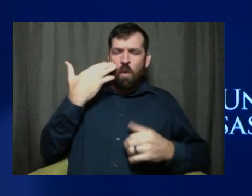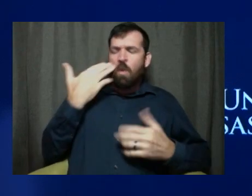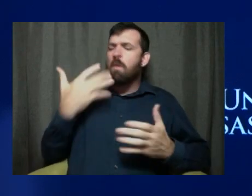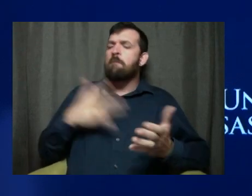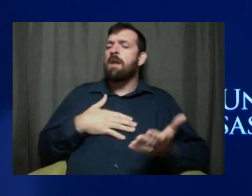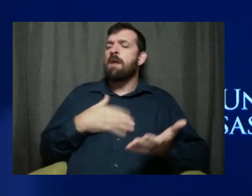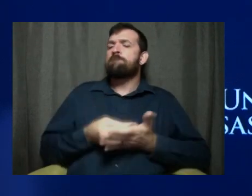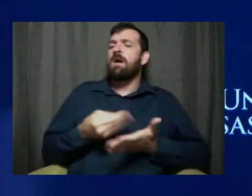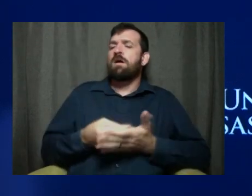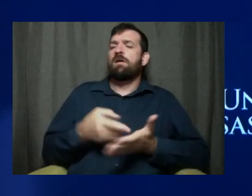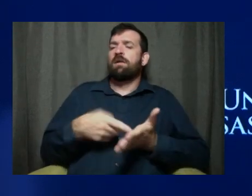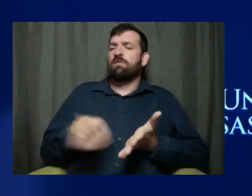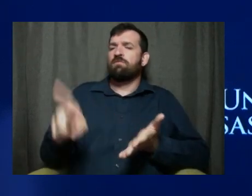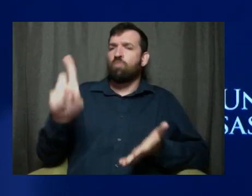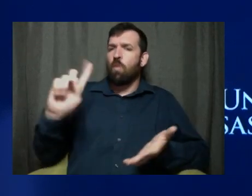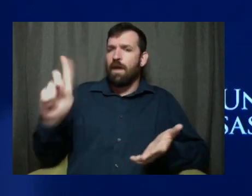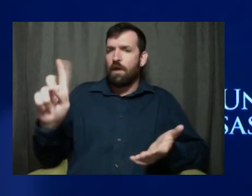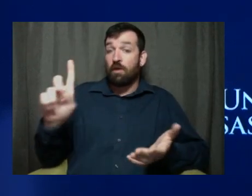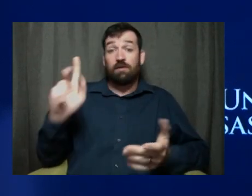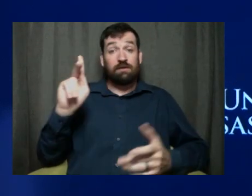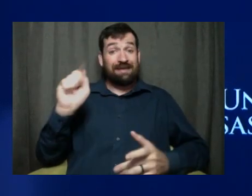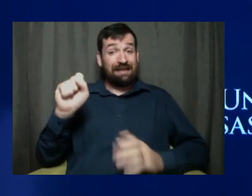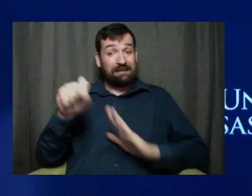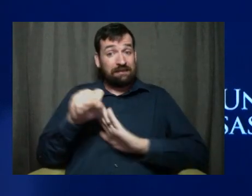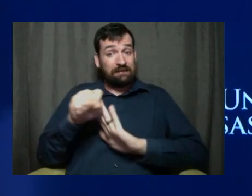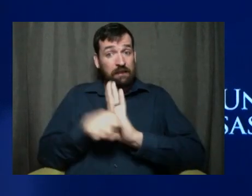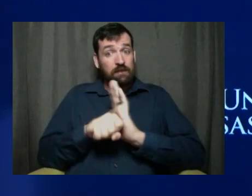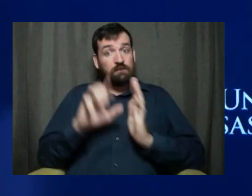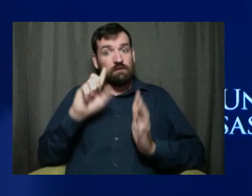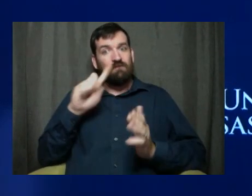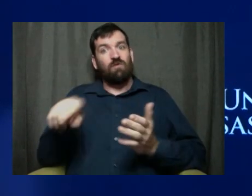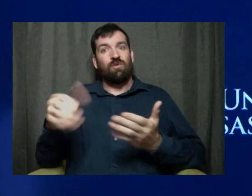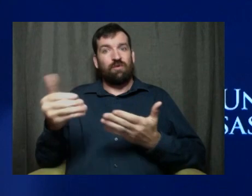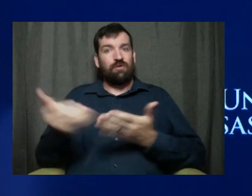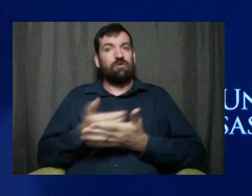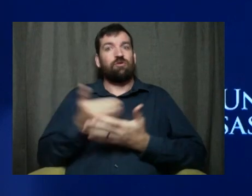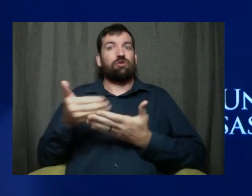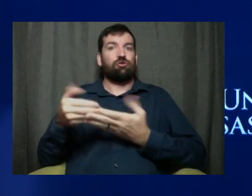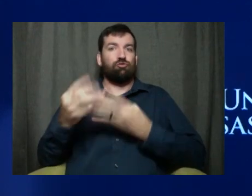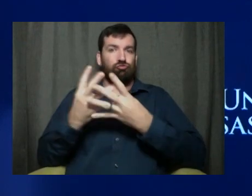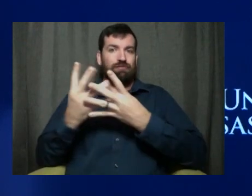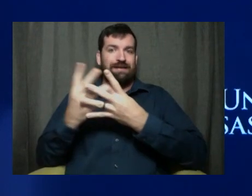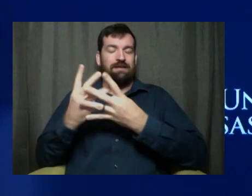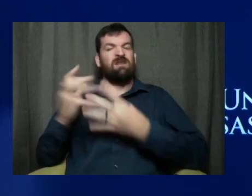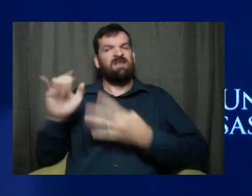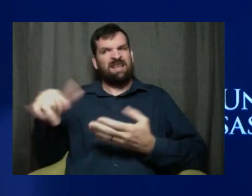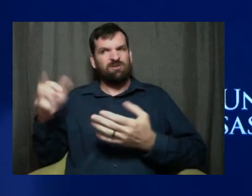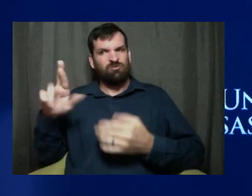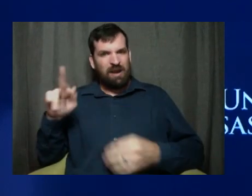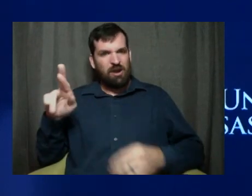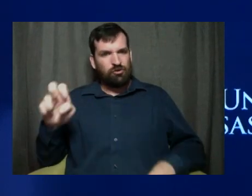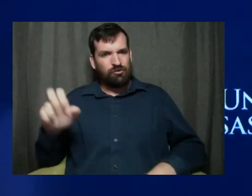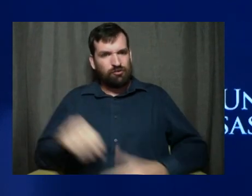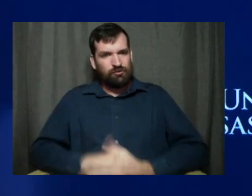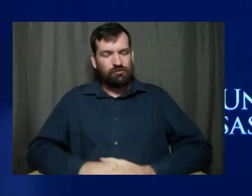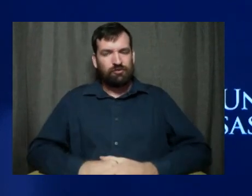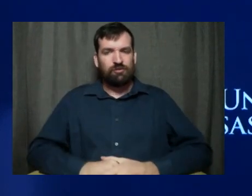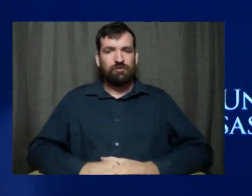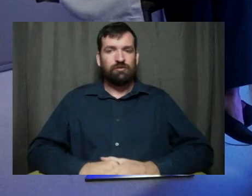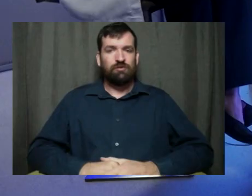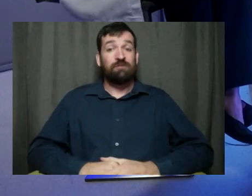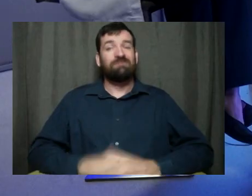behind the scenes? In the state of Kansas, we know it goes for newborn screening, which is a rarity now, and get your flu